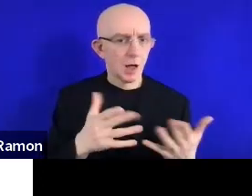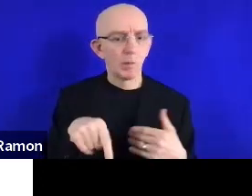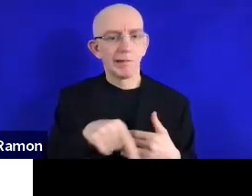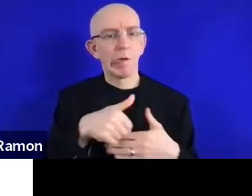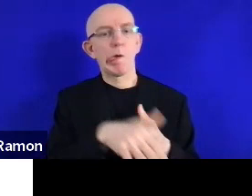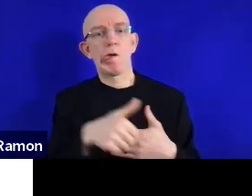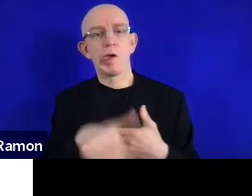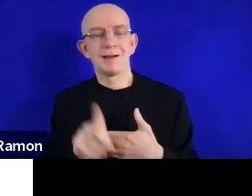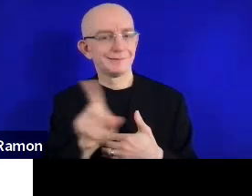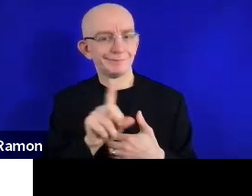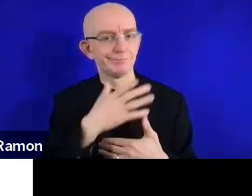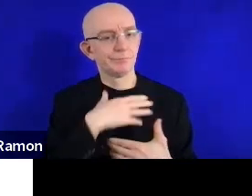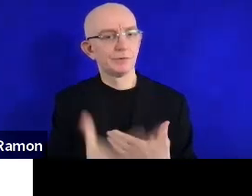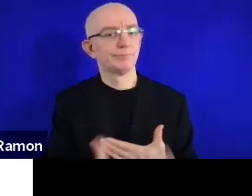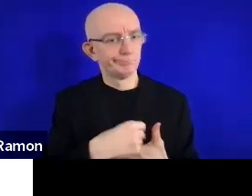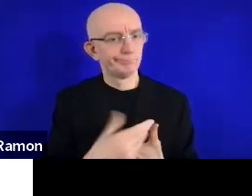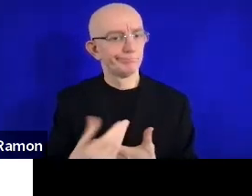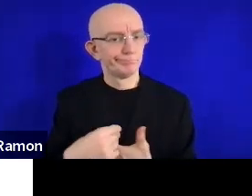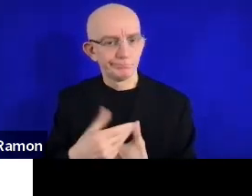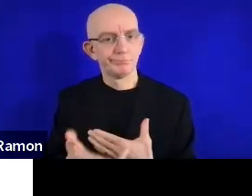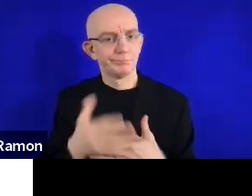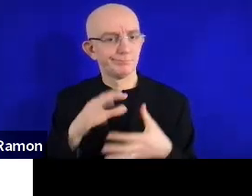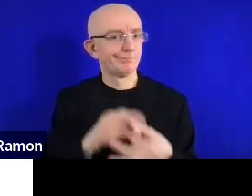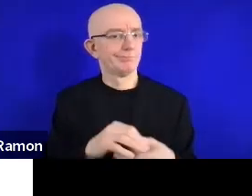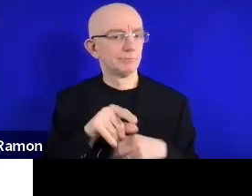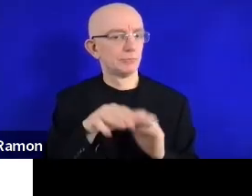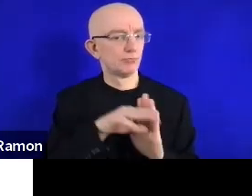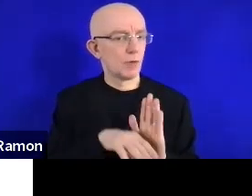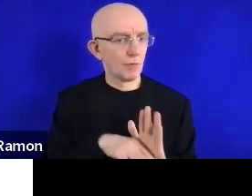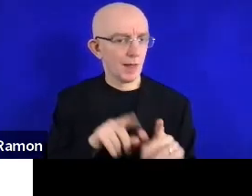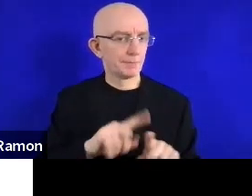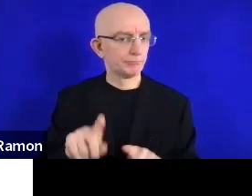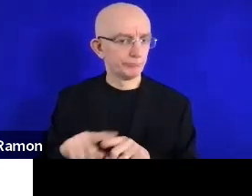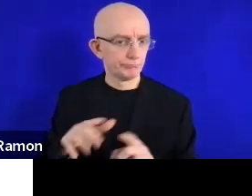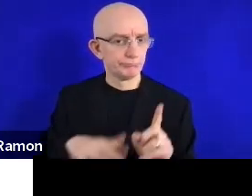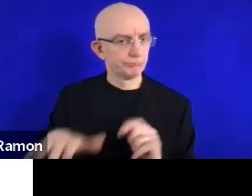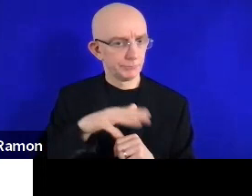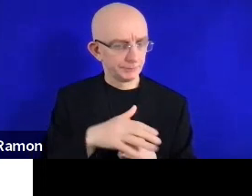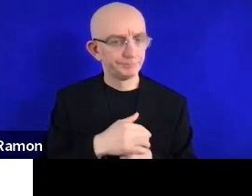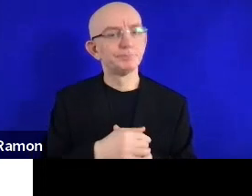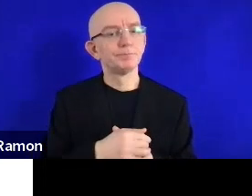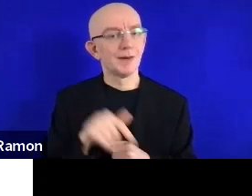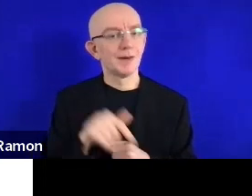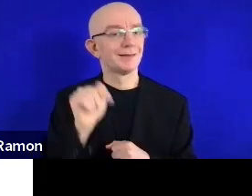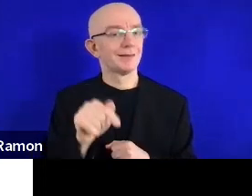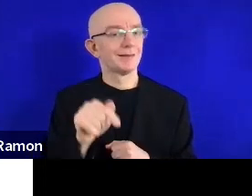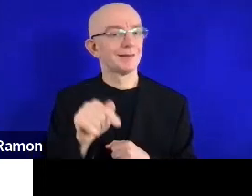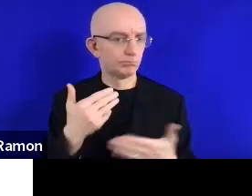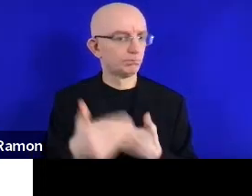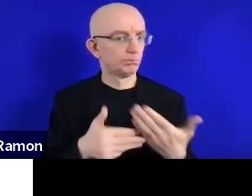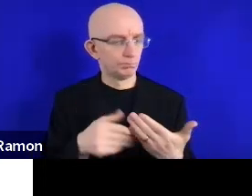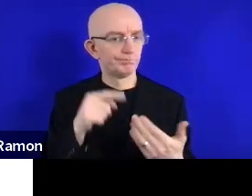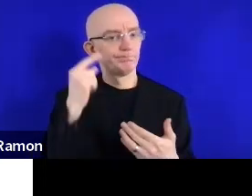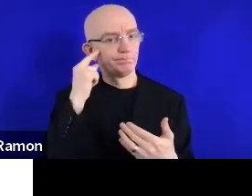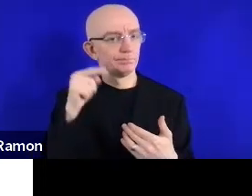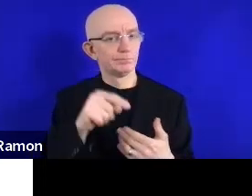for Persons with Disabilities Act, so as to provide for a wider appreciation of the inclusion